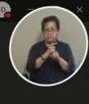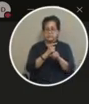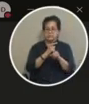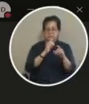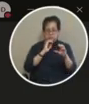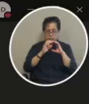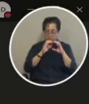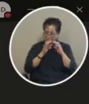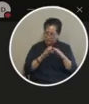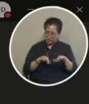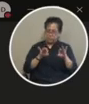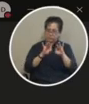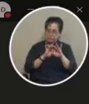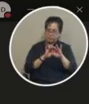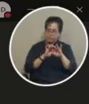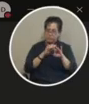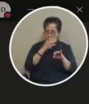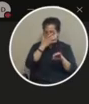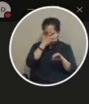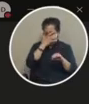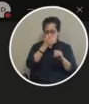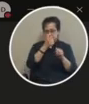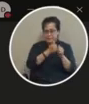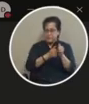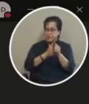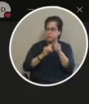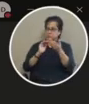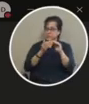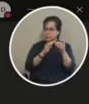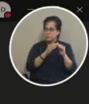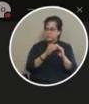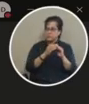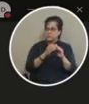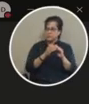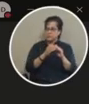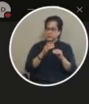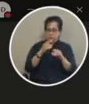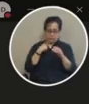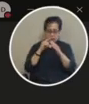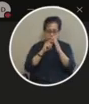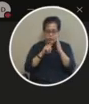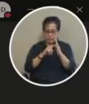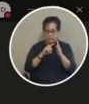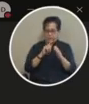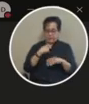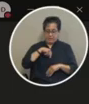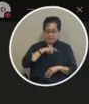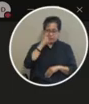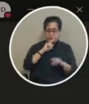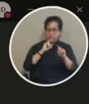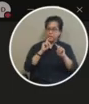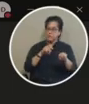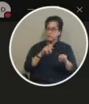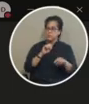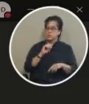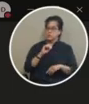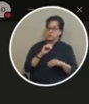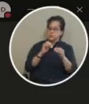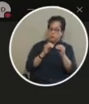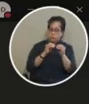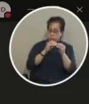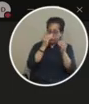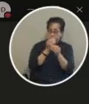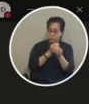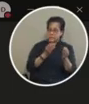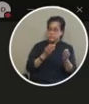key here. Every citizen in this city, they're looking at us for answers. And so the more information